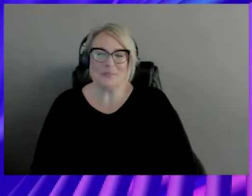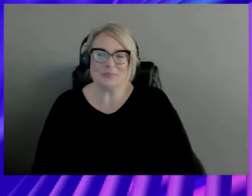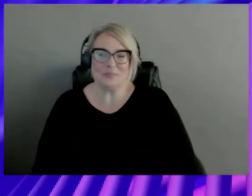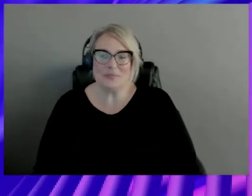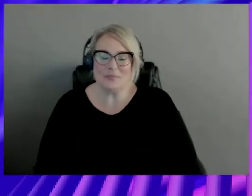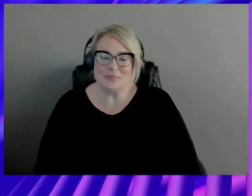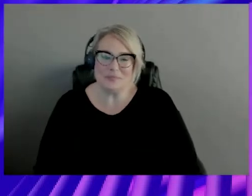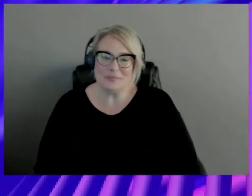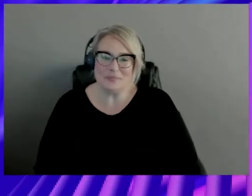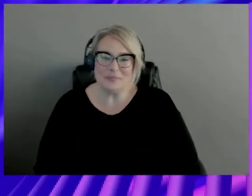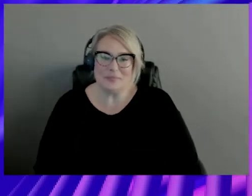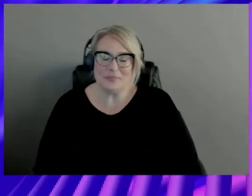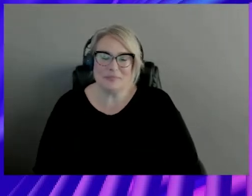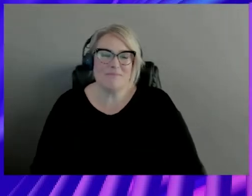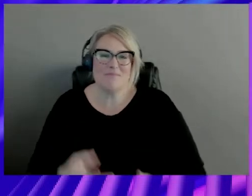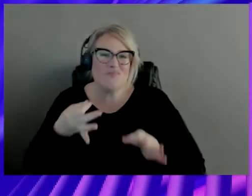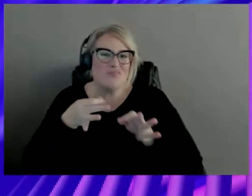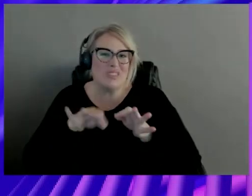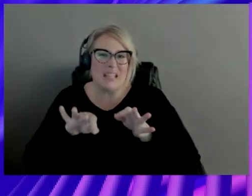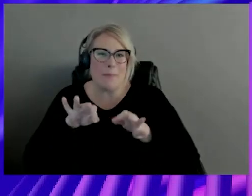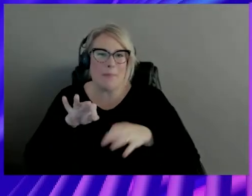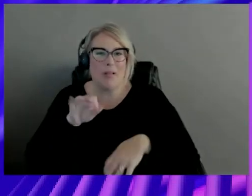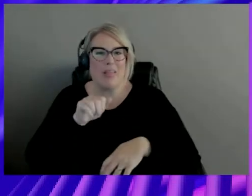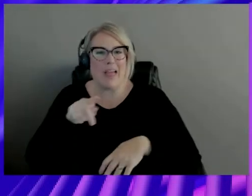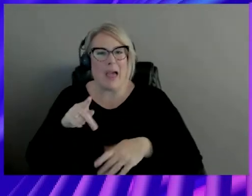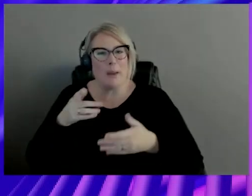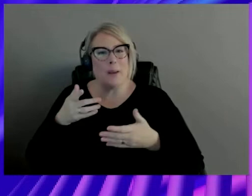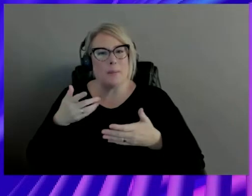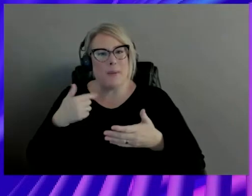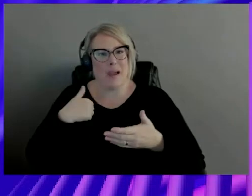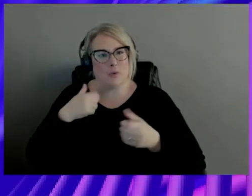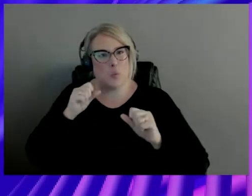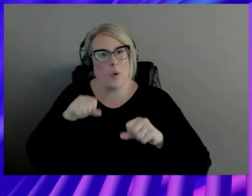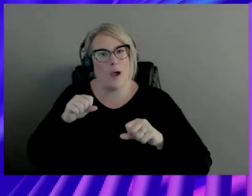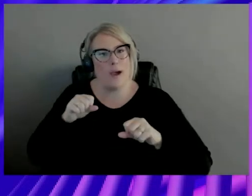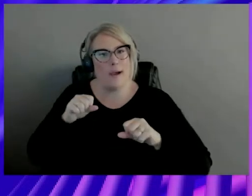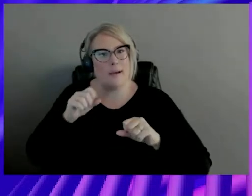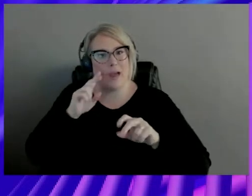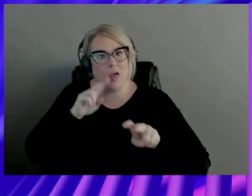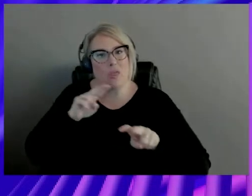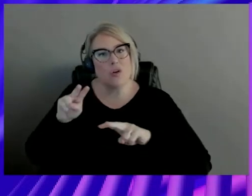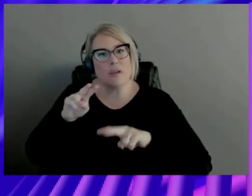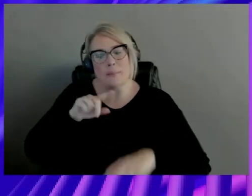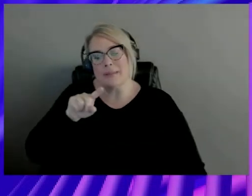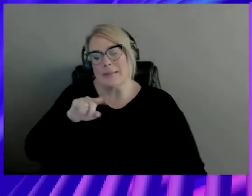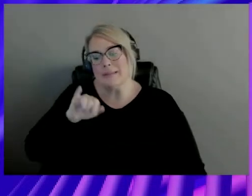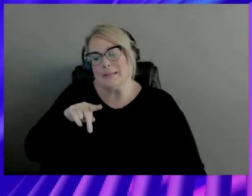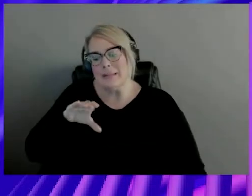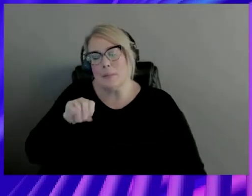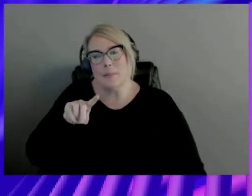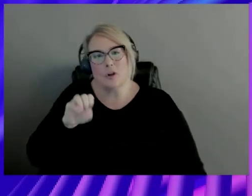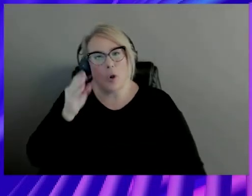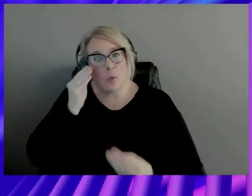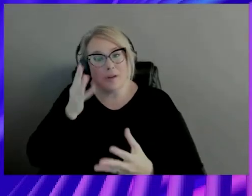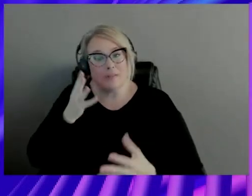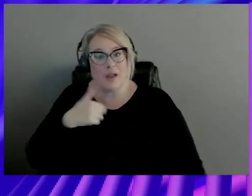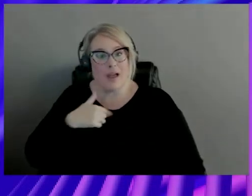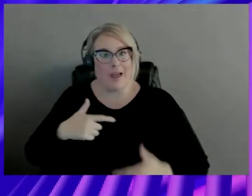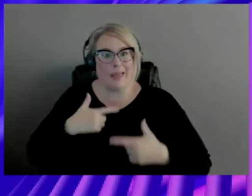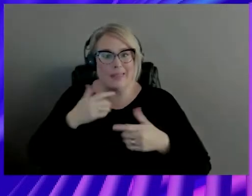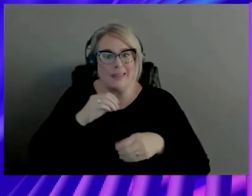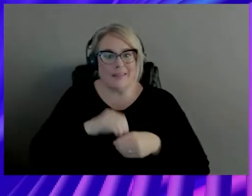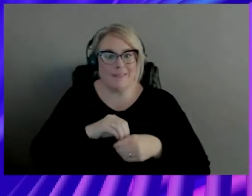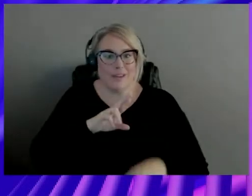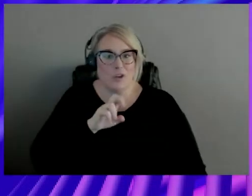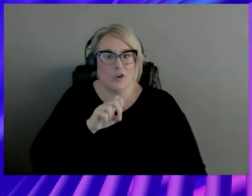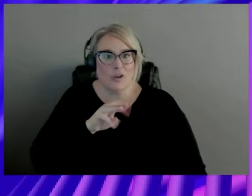It is a simple application that allows me to look up zip code information. Like I live in Redmond, Washington, so this